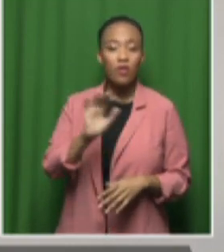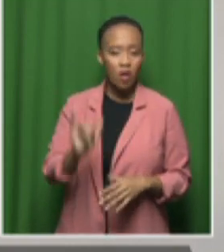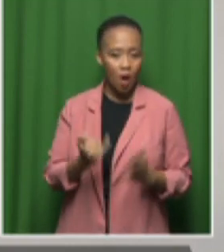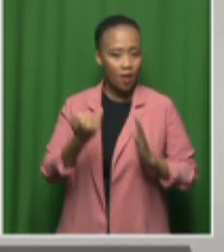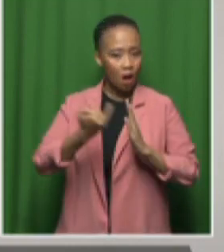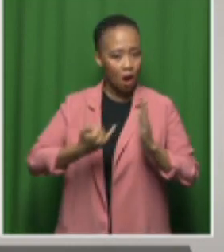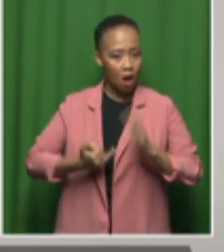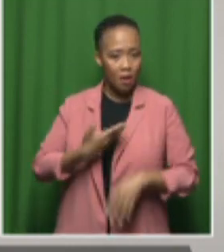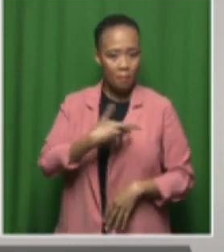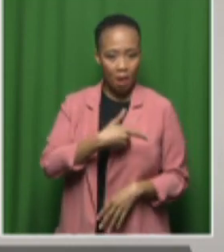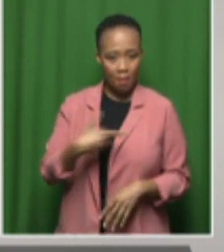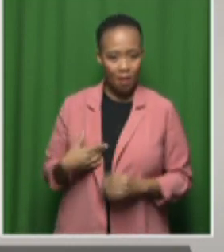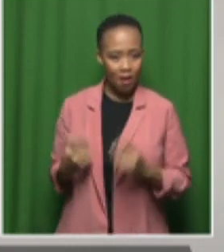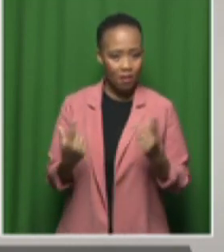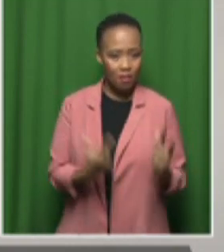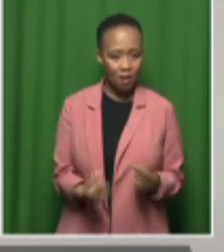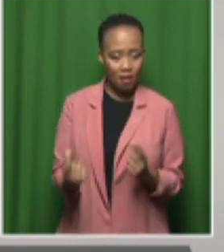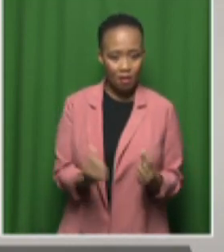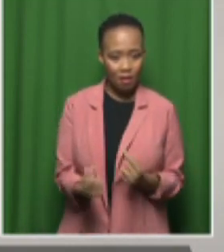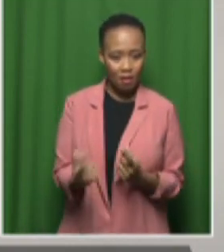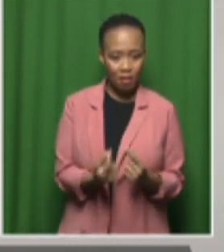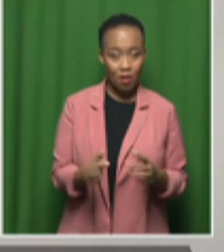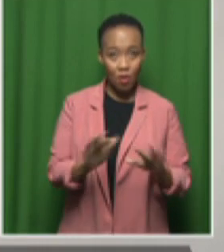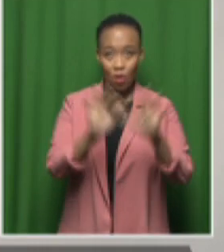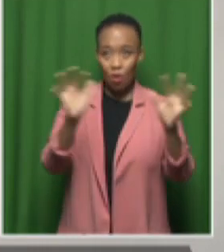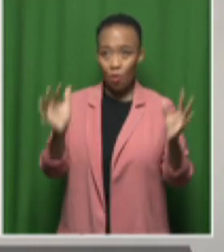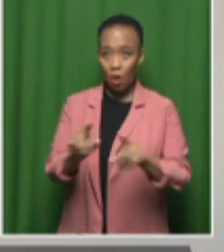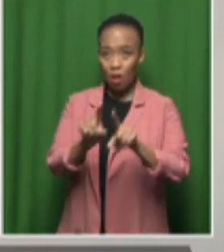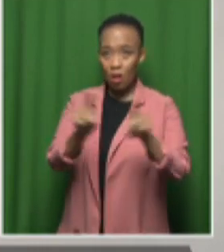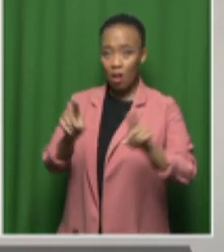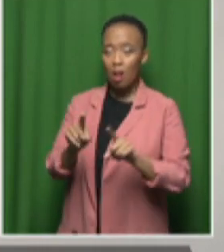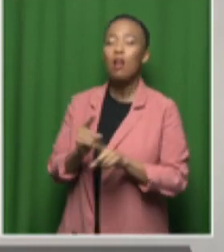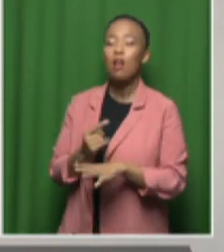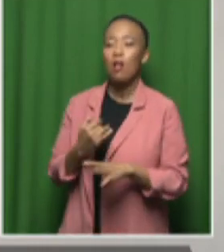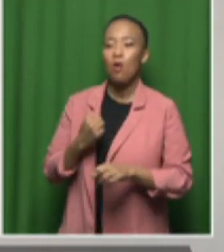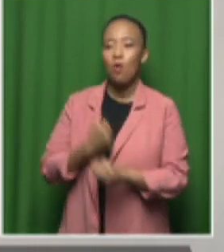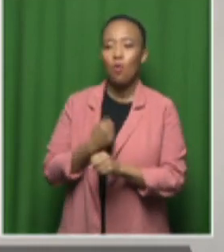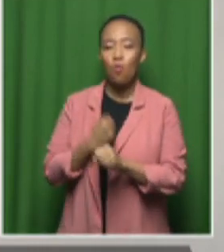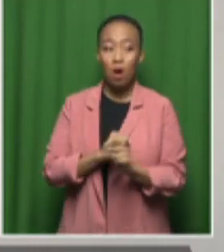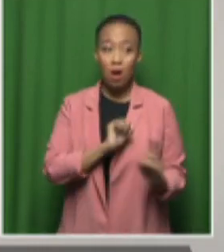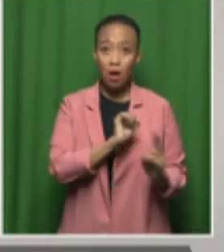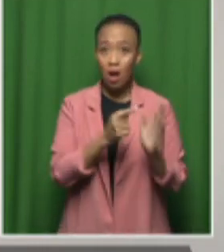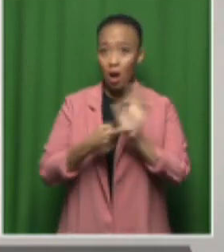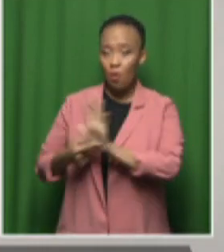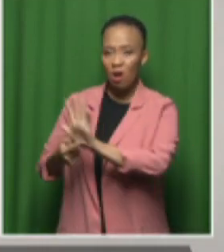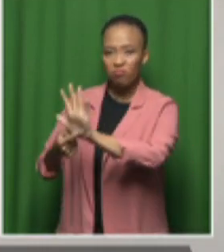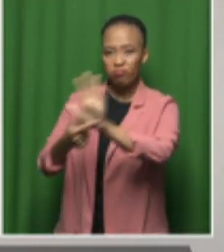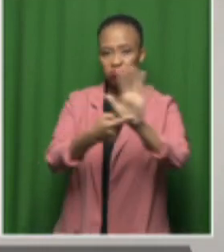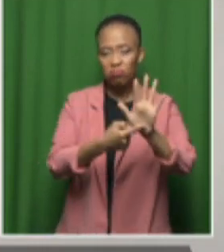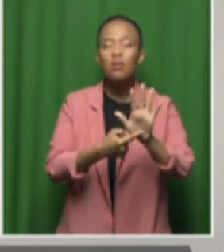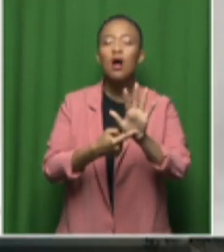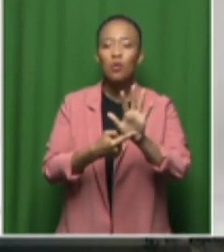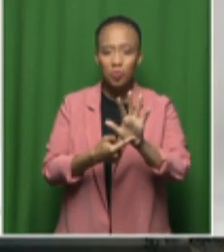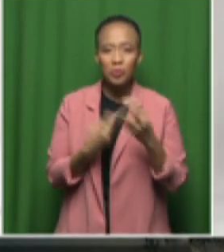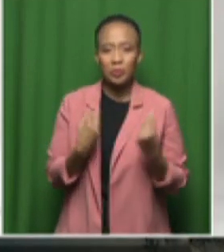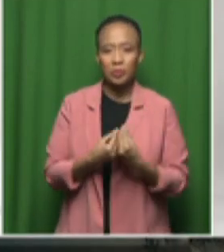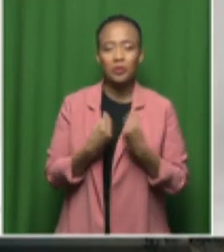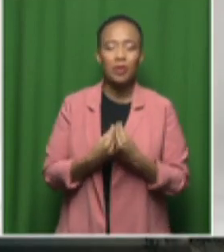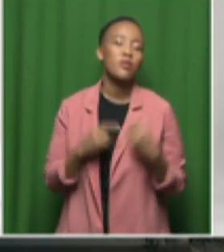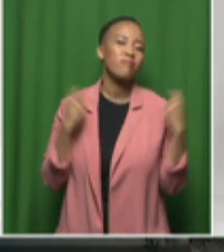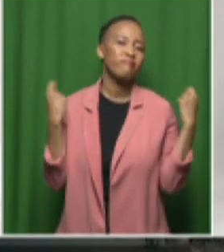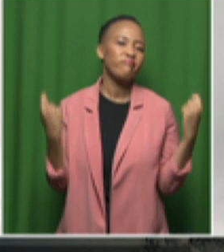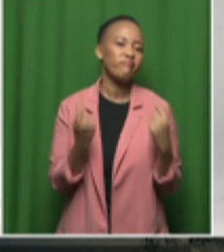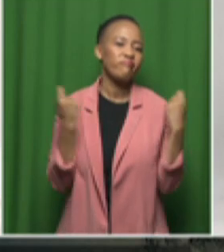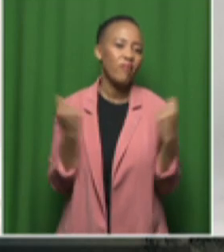us, showing her work in the world, is an important one to celebrate in this time. Mm-hmm. And speak to us about